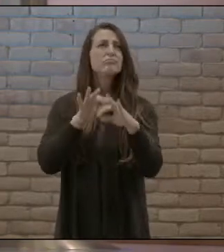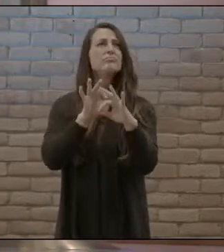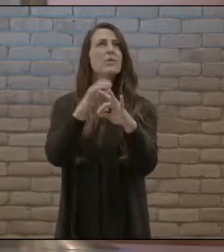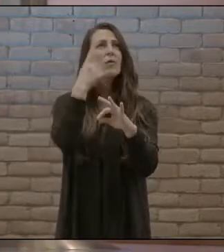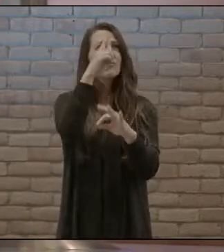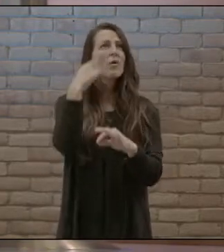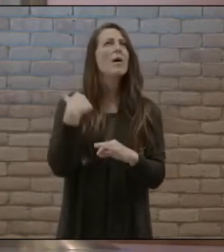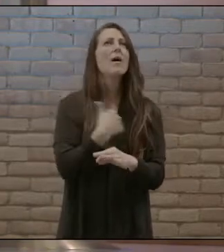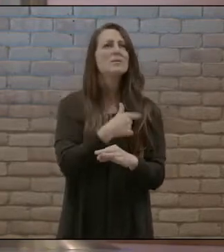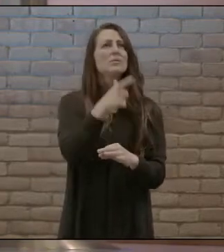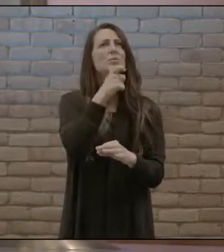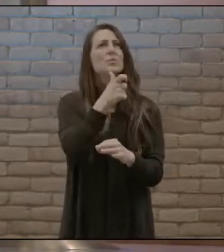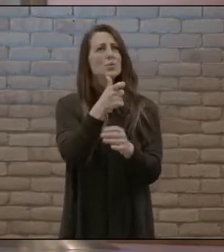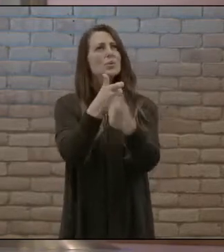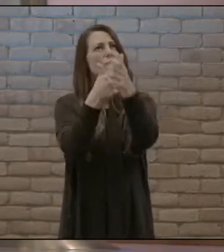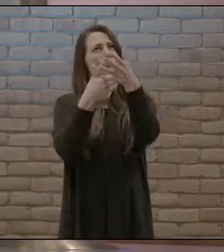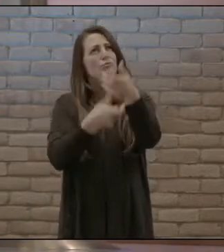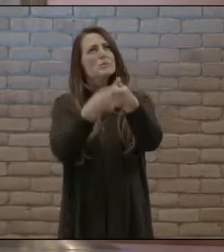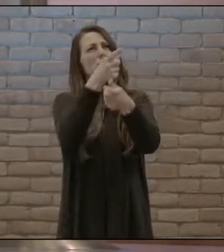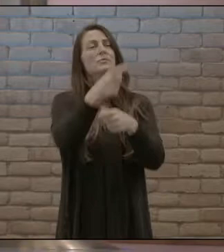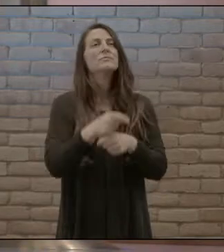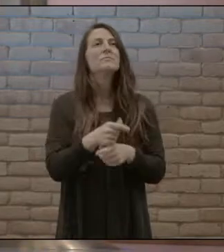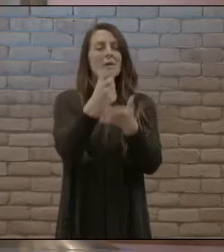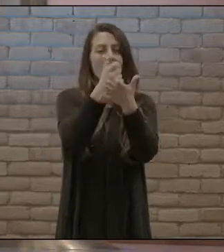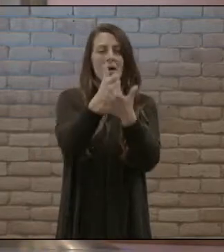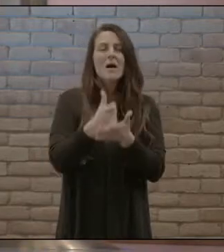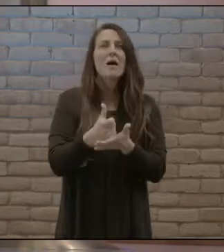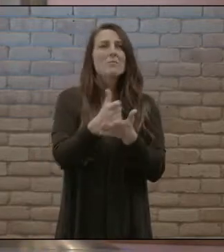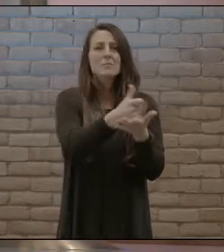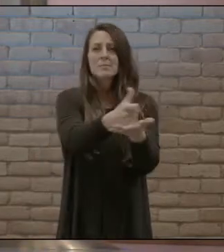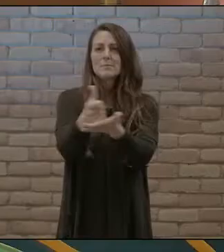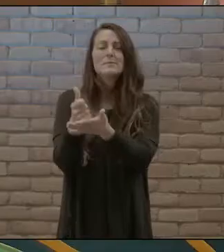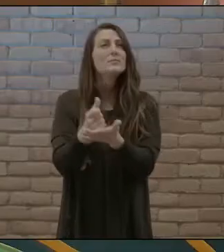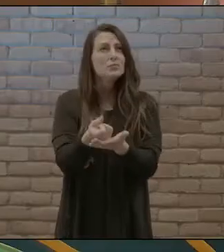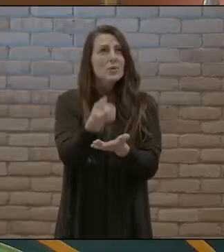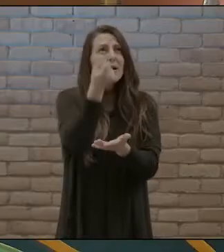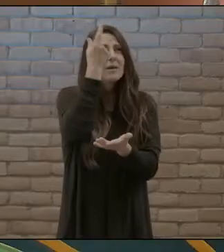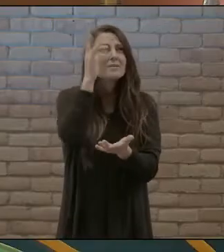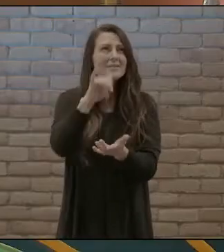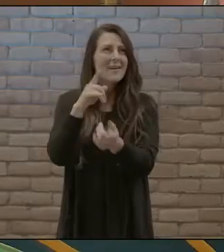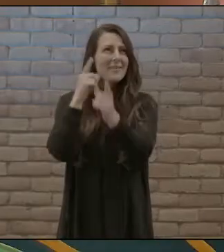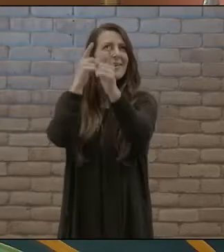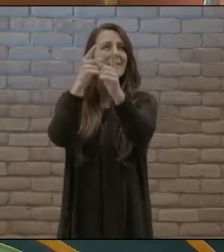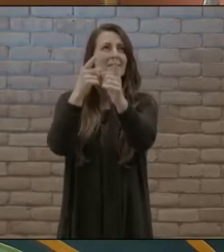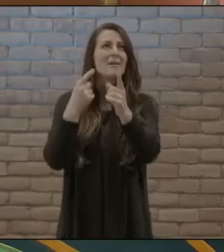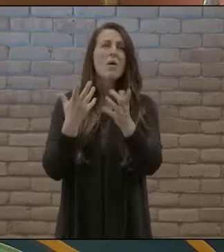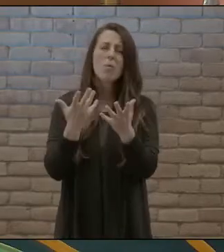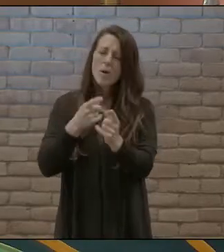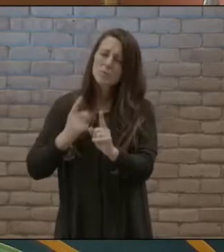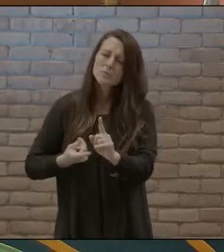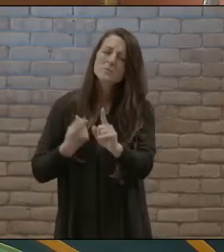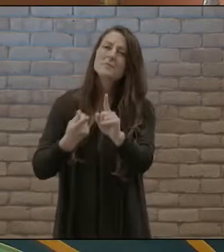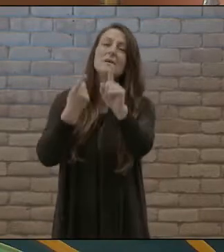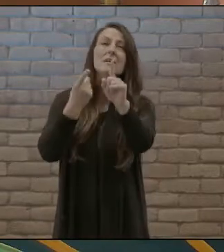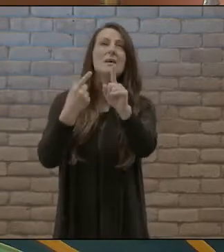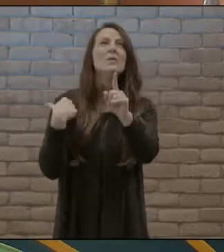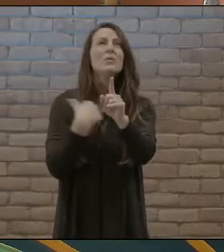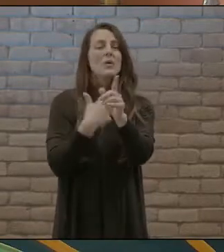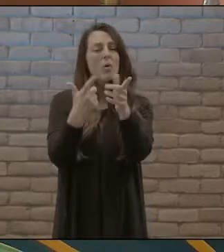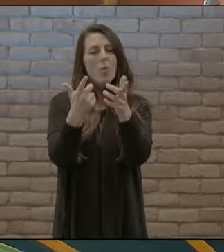to understand that. Help us to continue to move toward that, and help us to continue to be